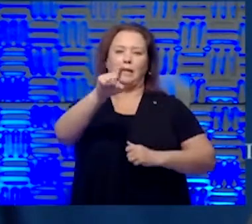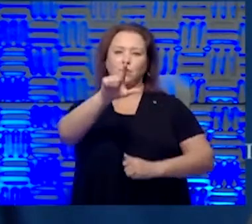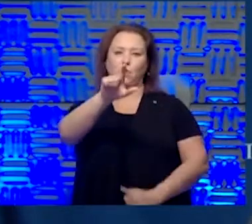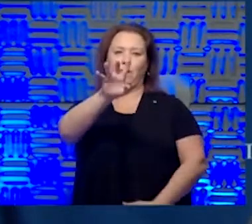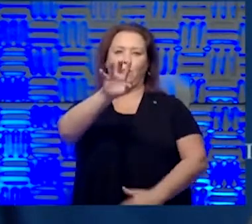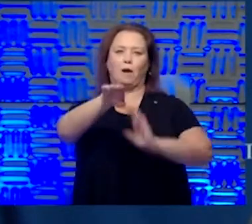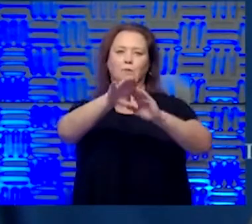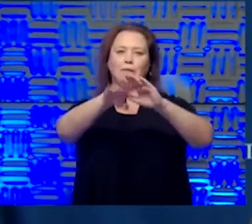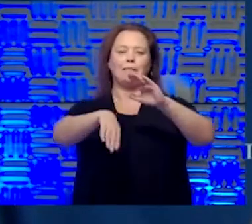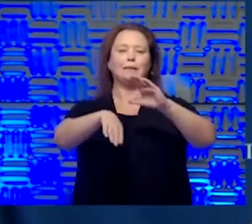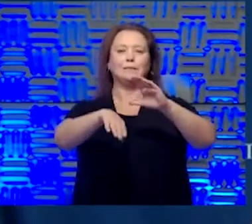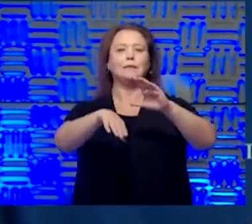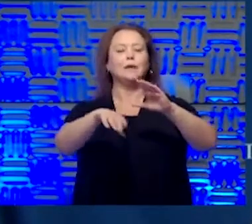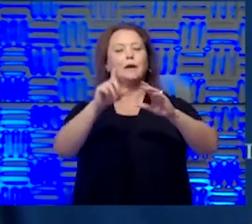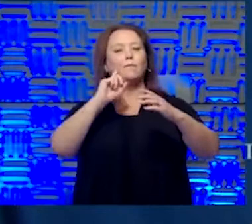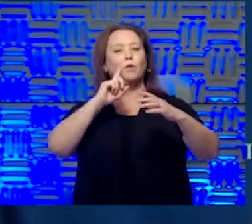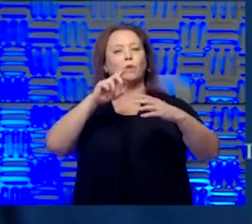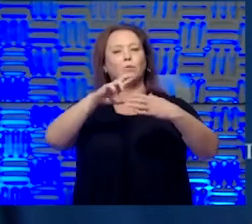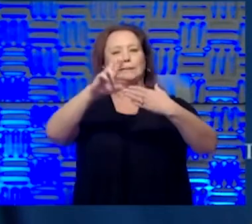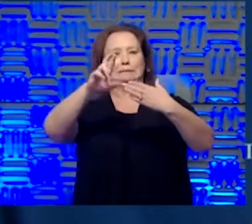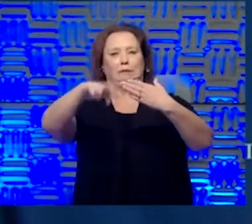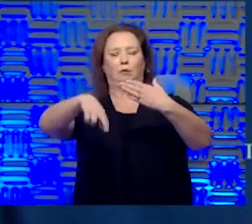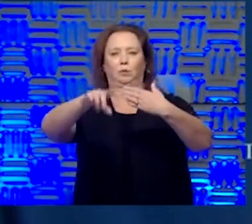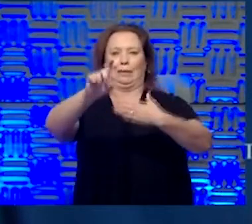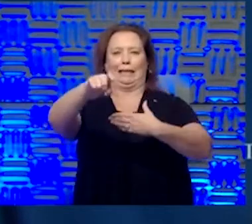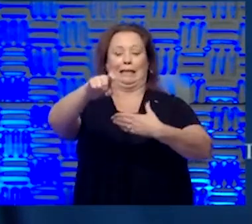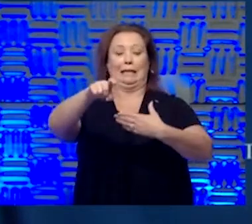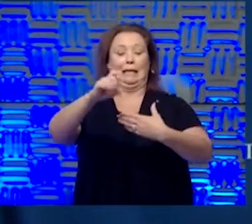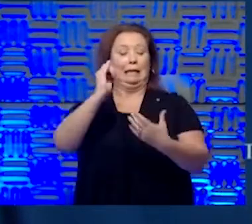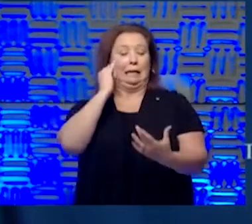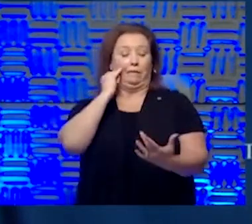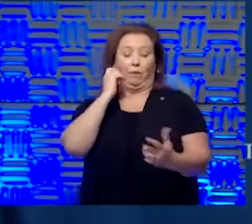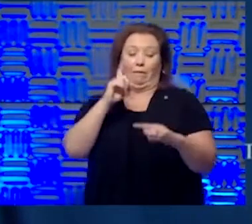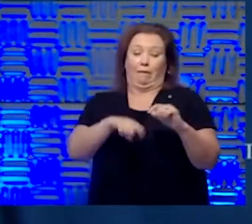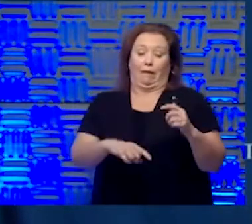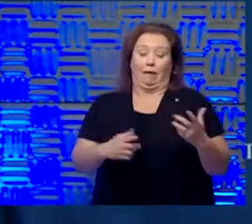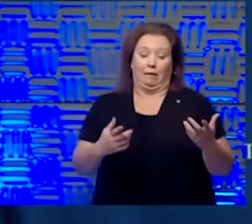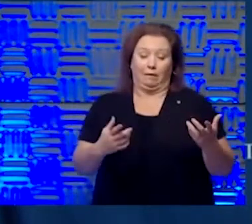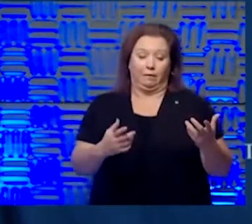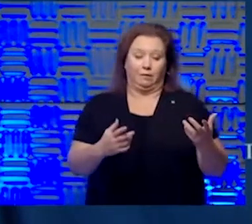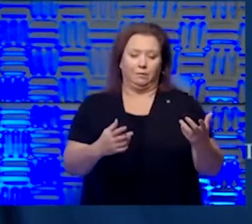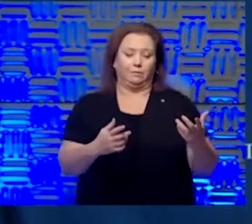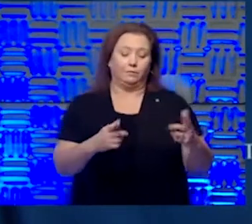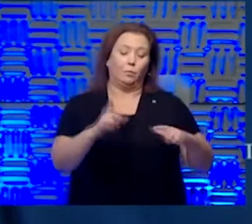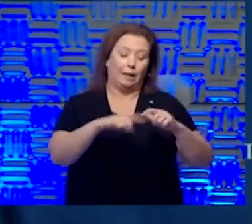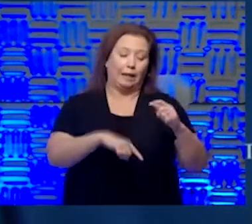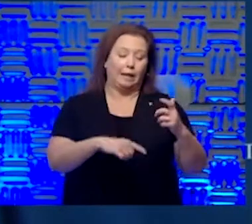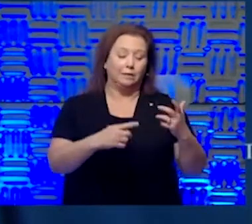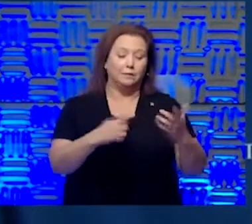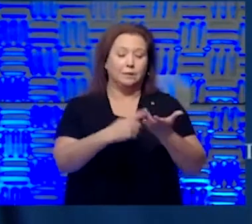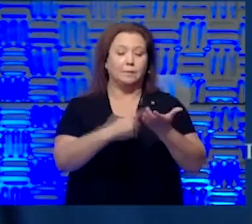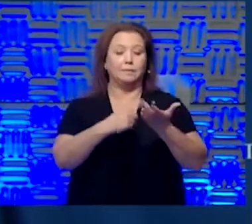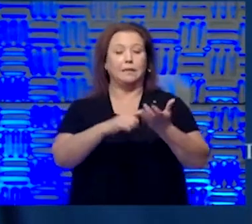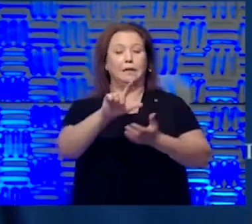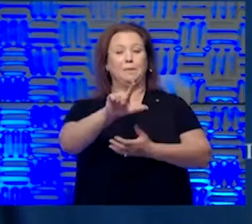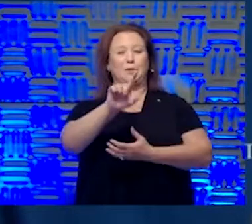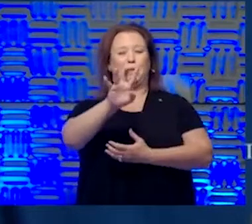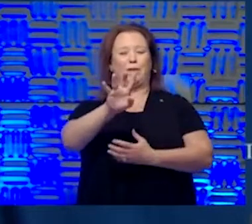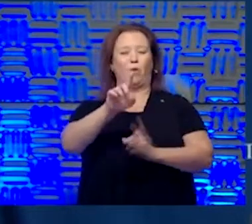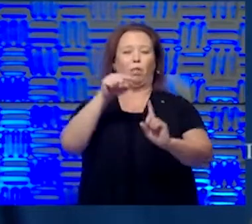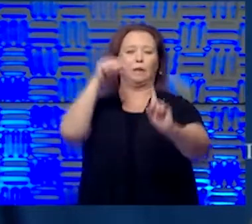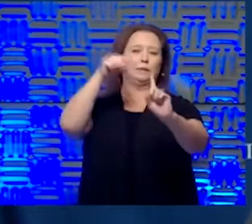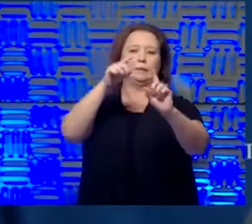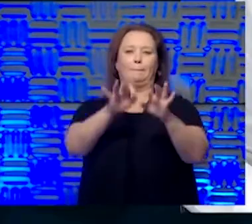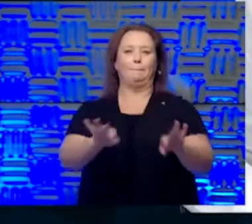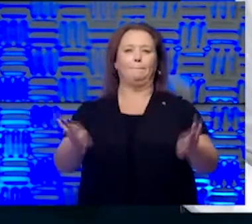to do the work that we need to do. If we can't, well, we can't, but 24 is sort of the ideal, but